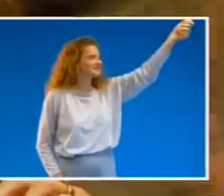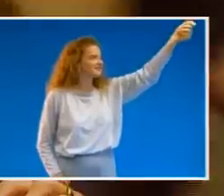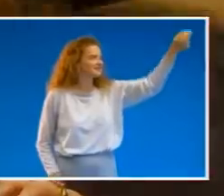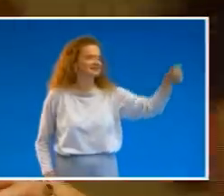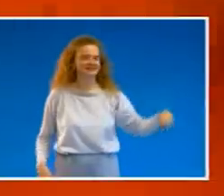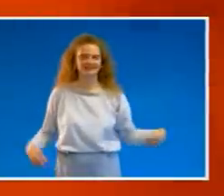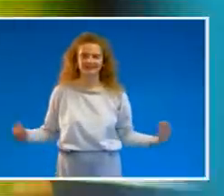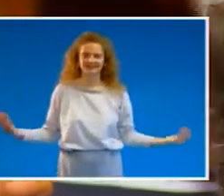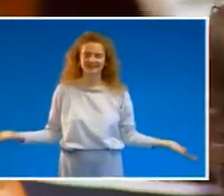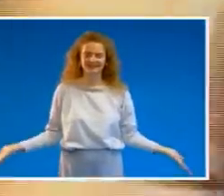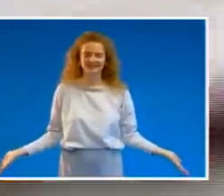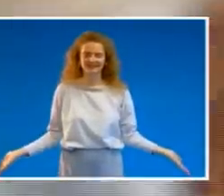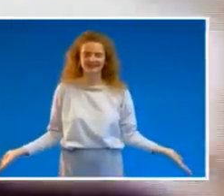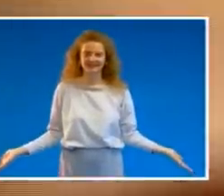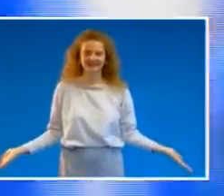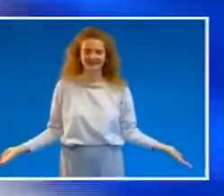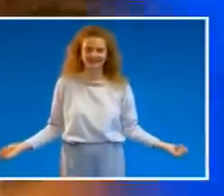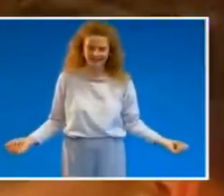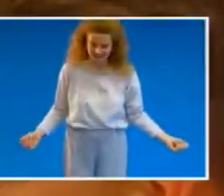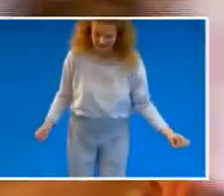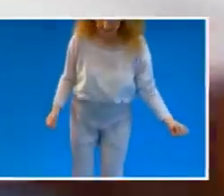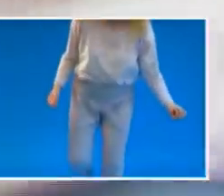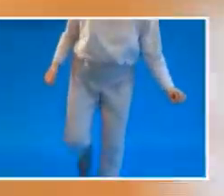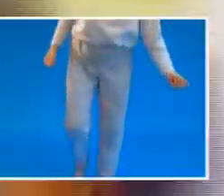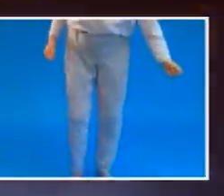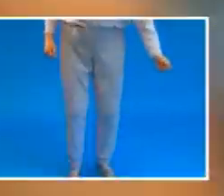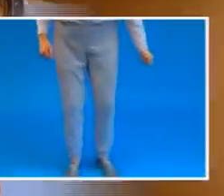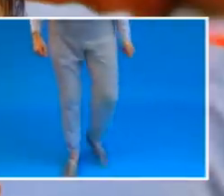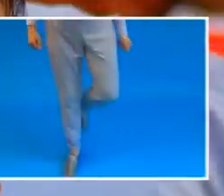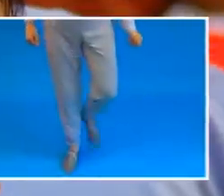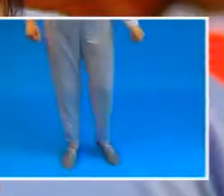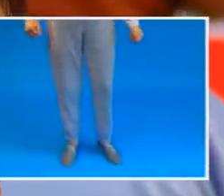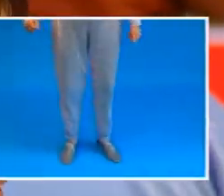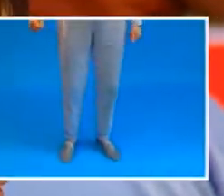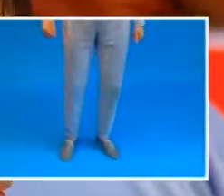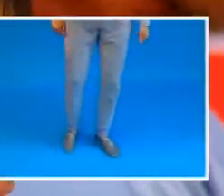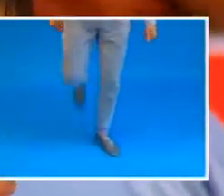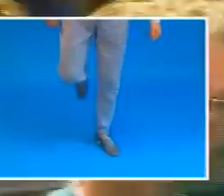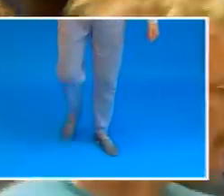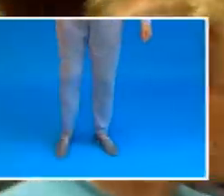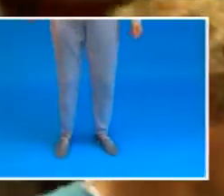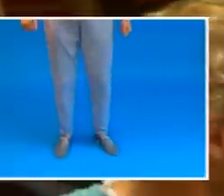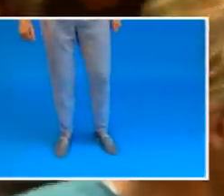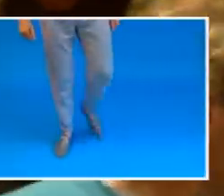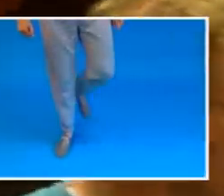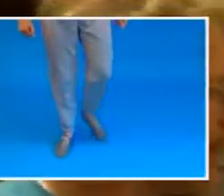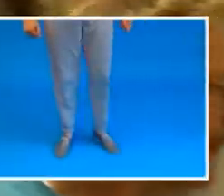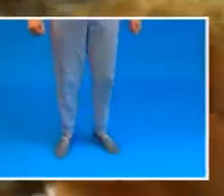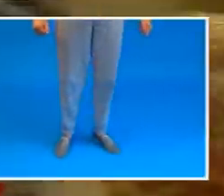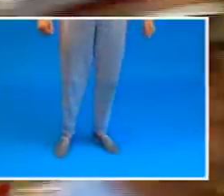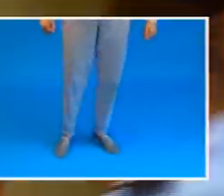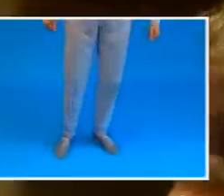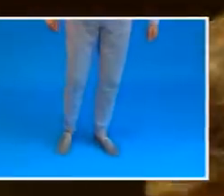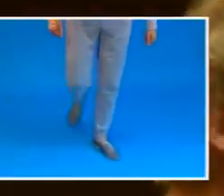upon a peg to show that he was here. He wiped his shoes upon the mat. He wiped his shoes upon